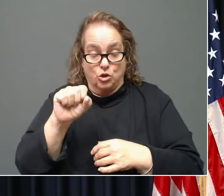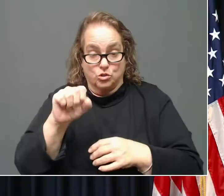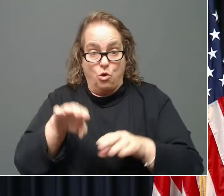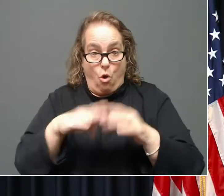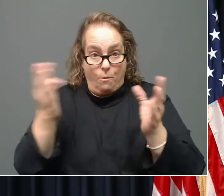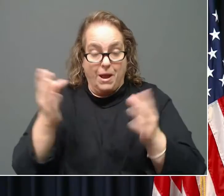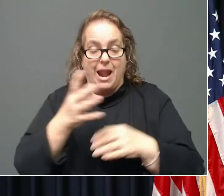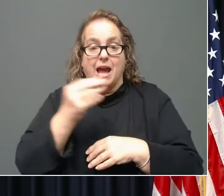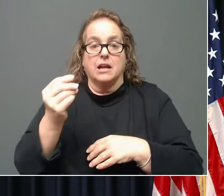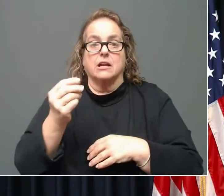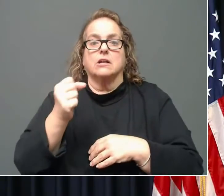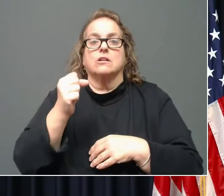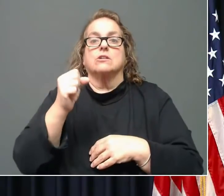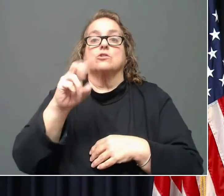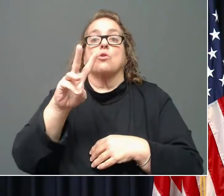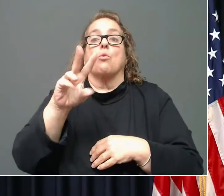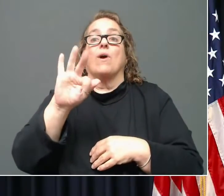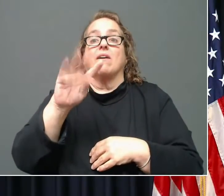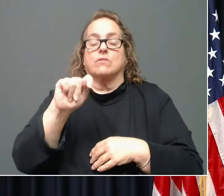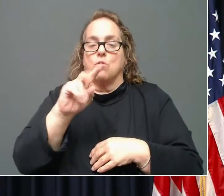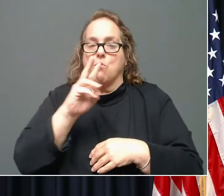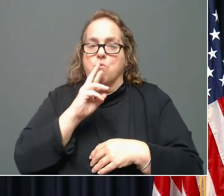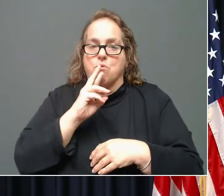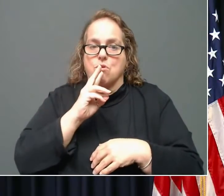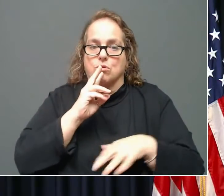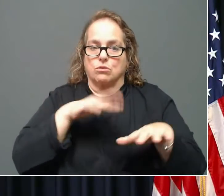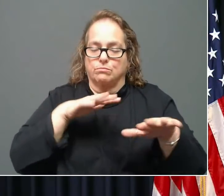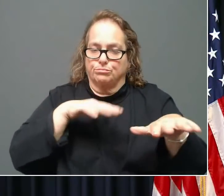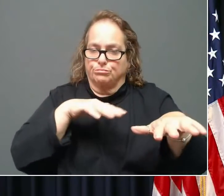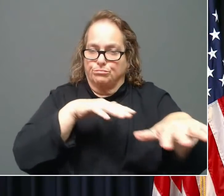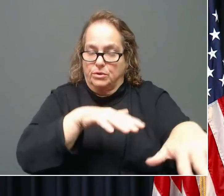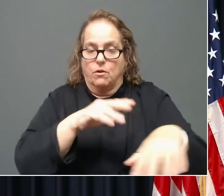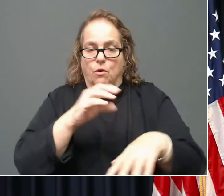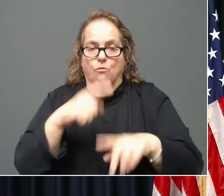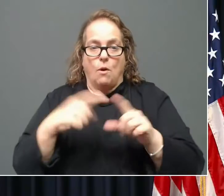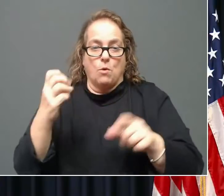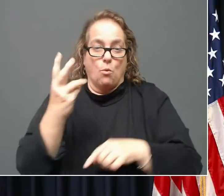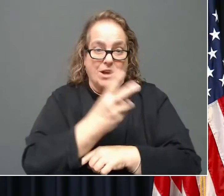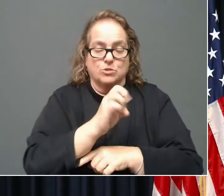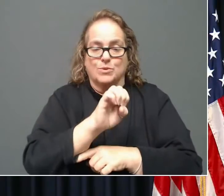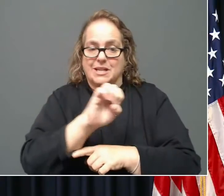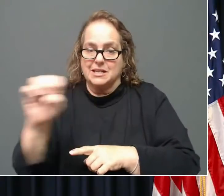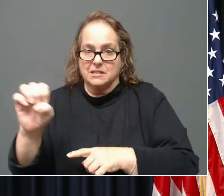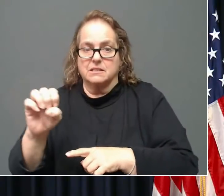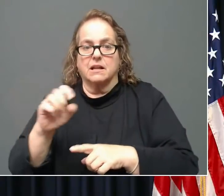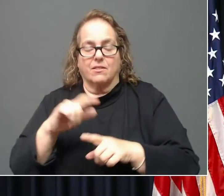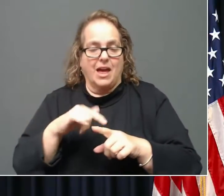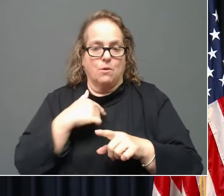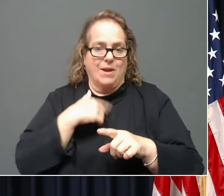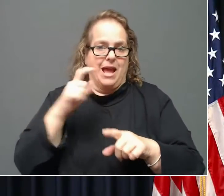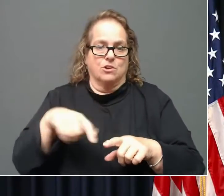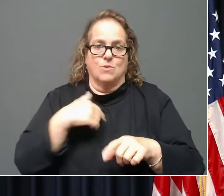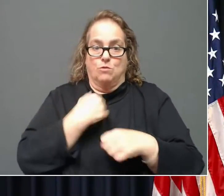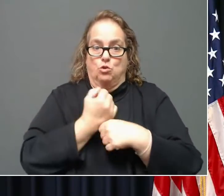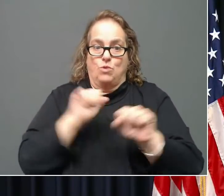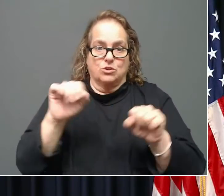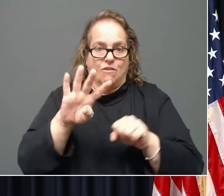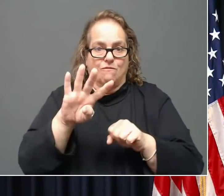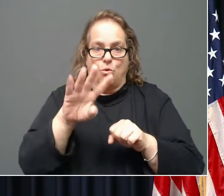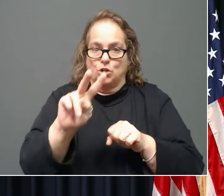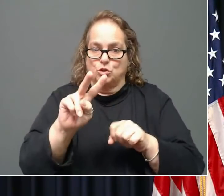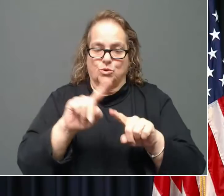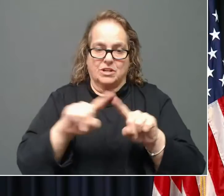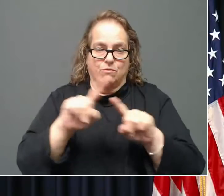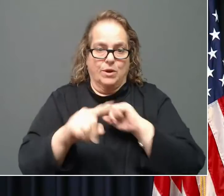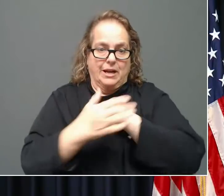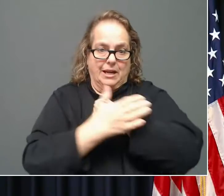to east have affected at least rescues in 42 counties. That is a large, large number